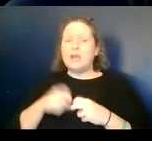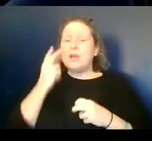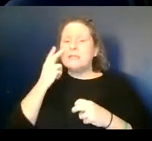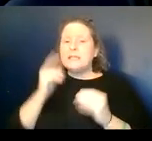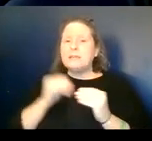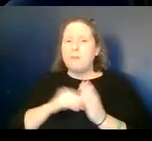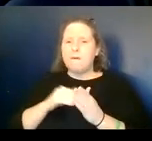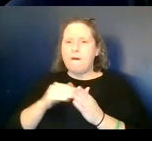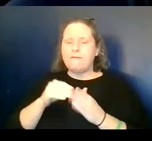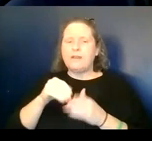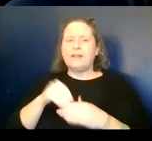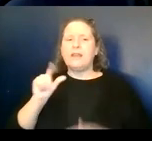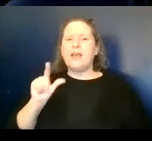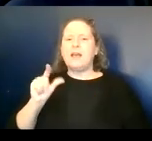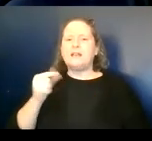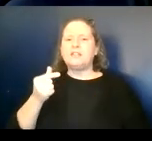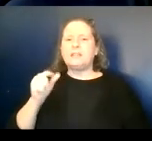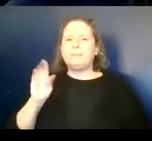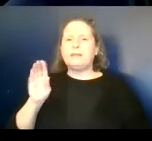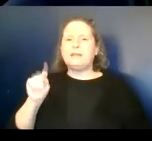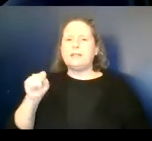LGBTQ plus youth than heterosexual youth?